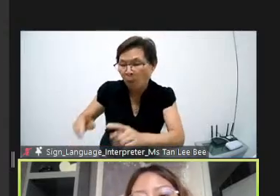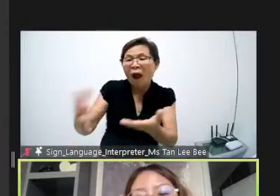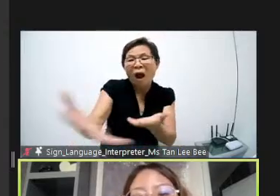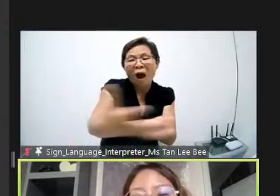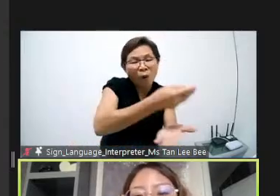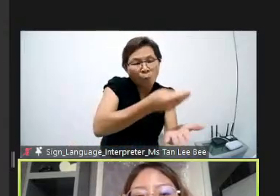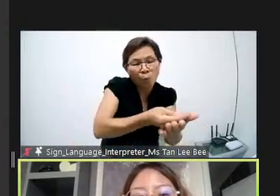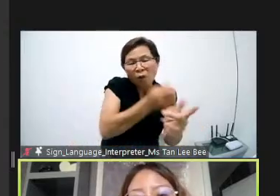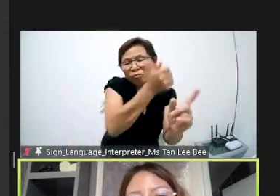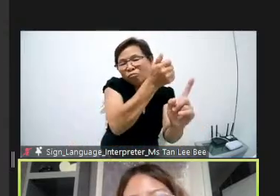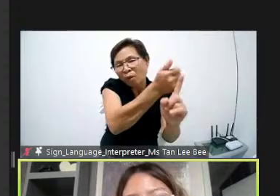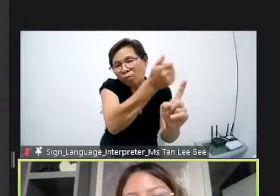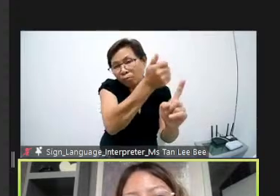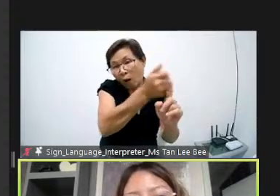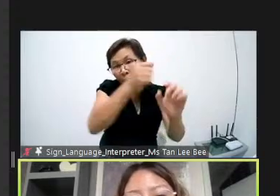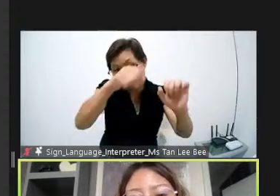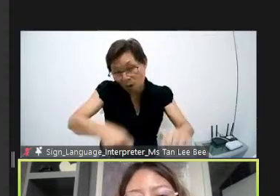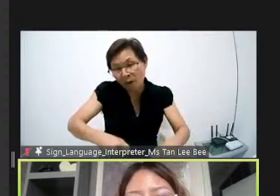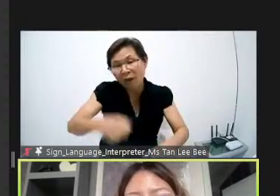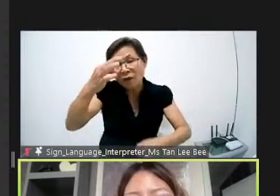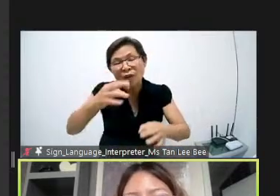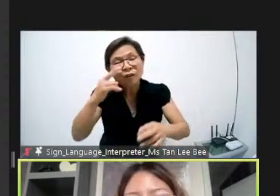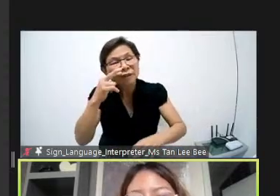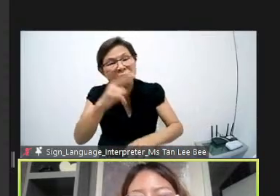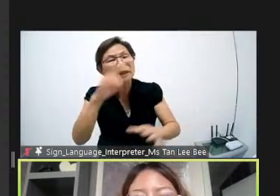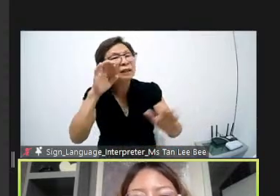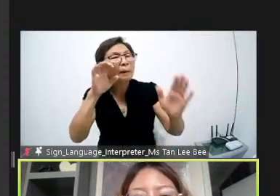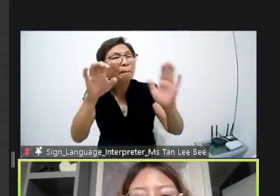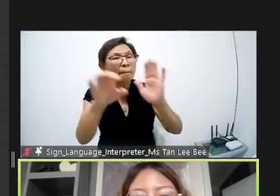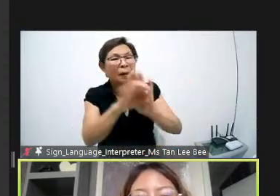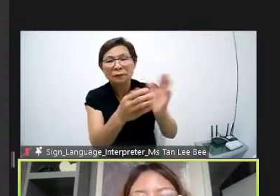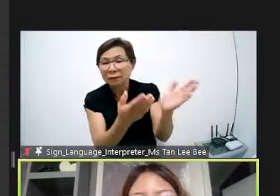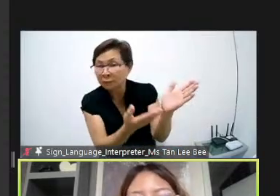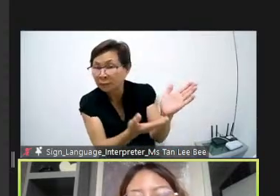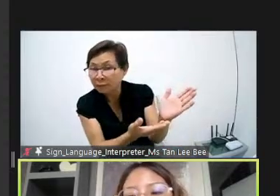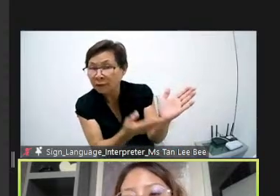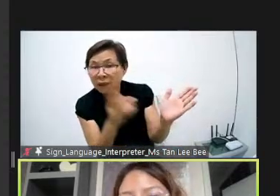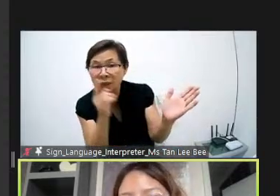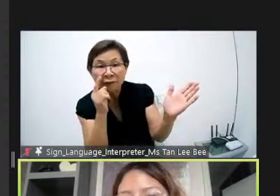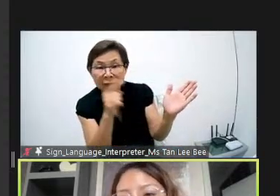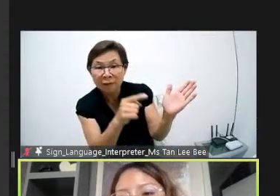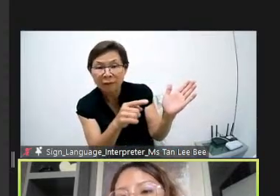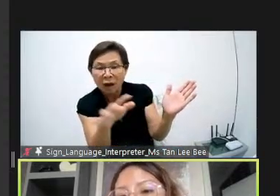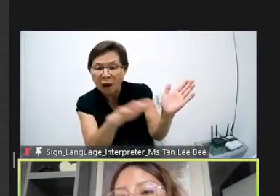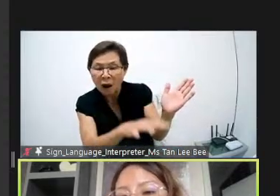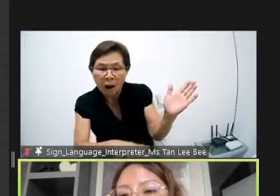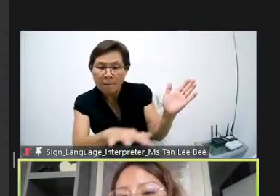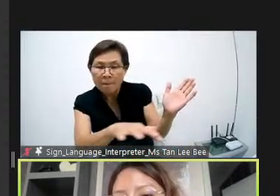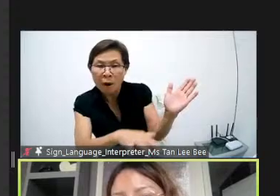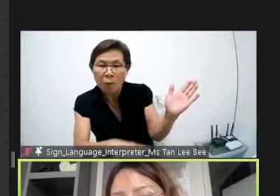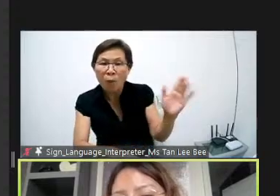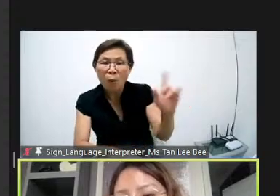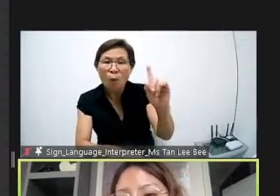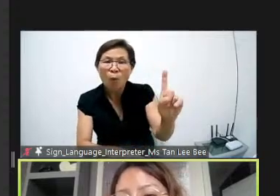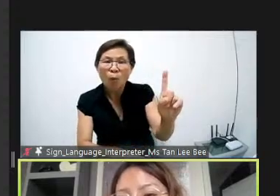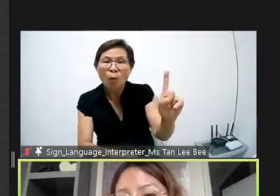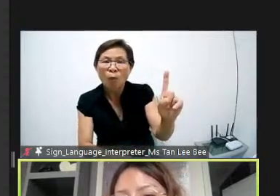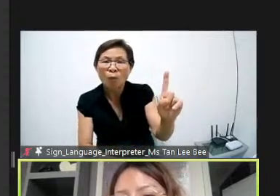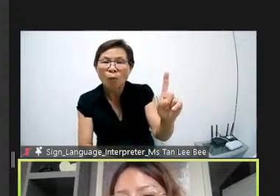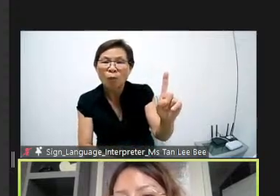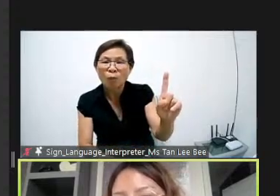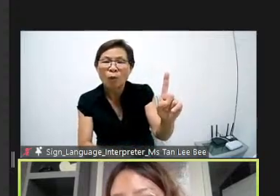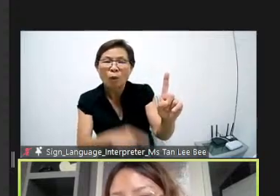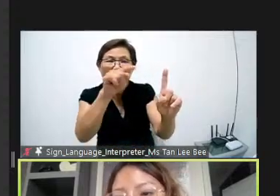is, and you can, if you see in this picture, you can see that there are about